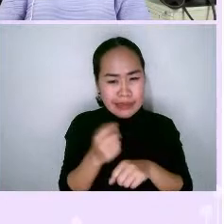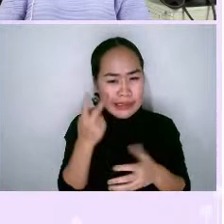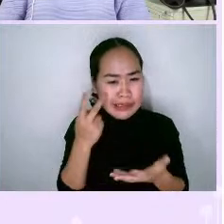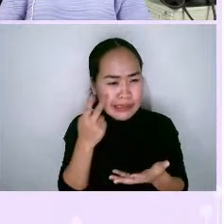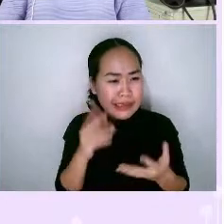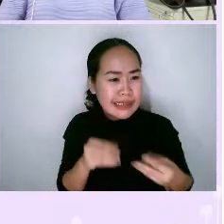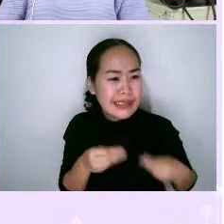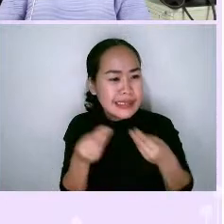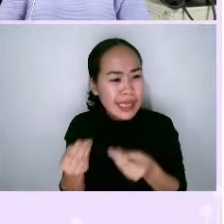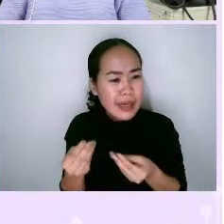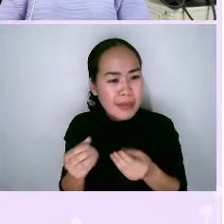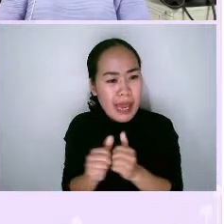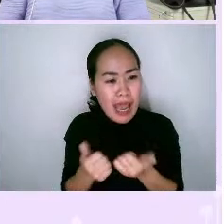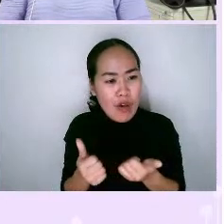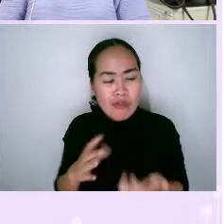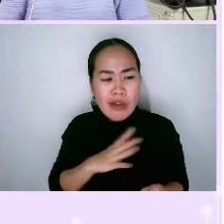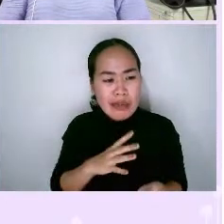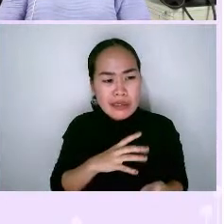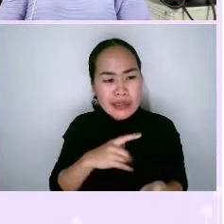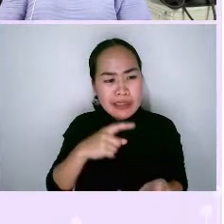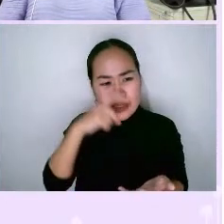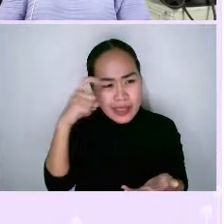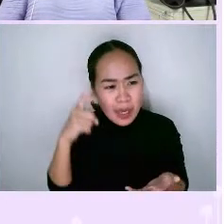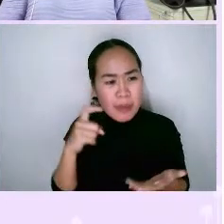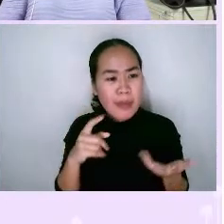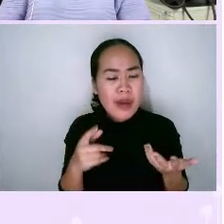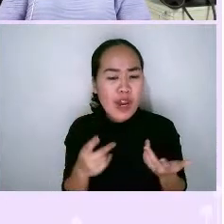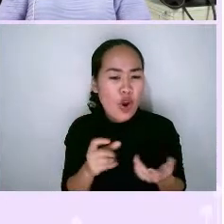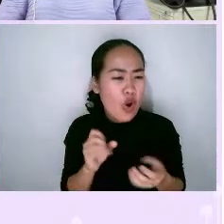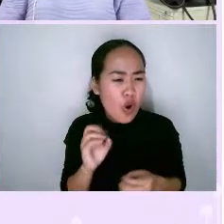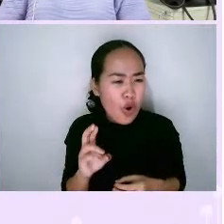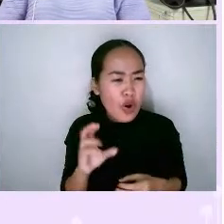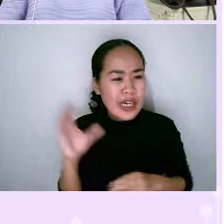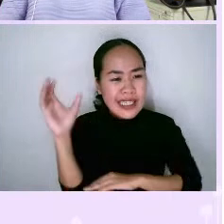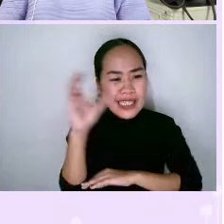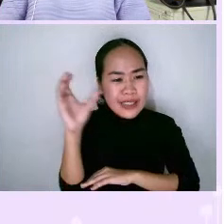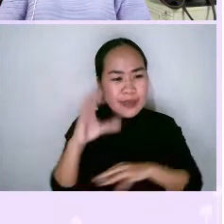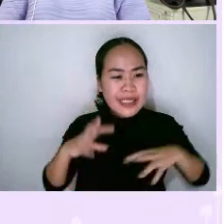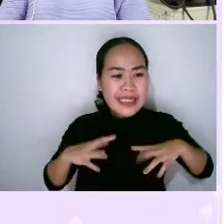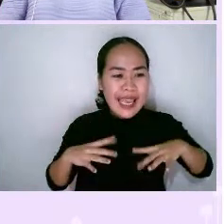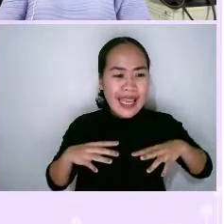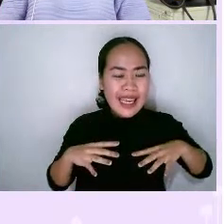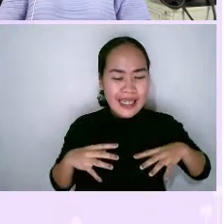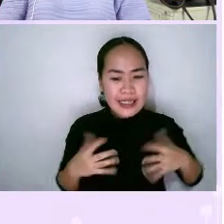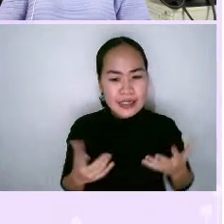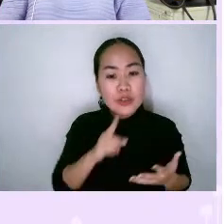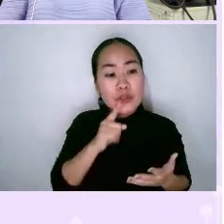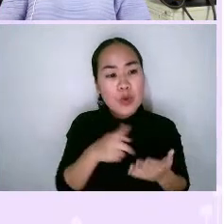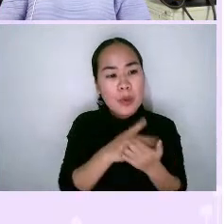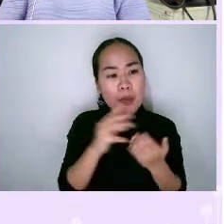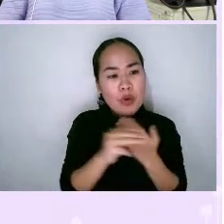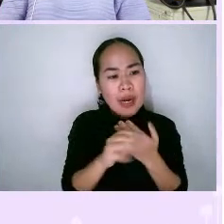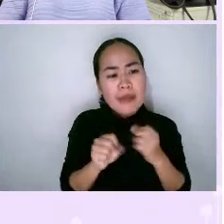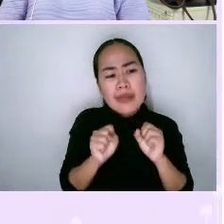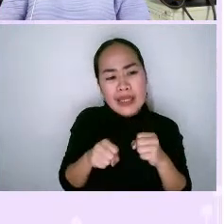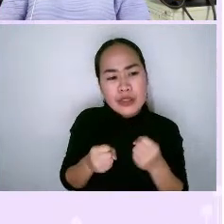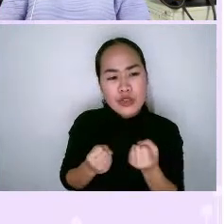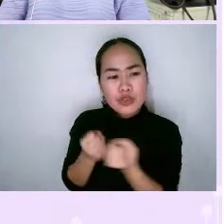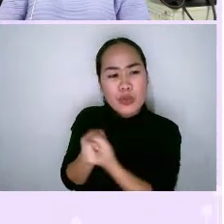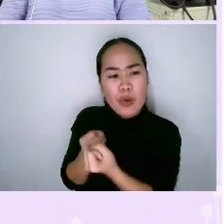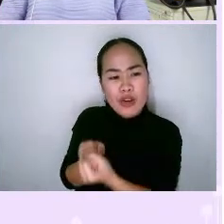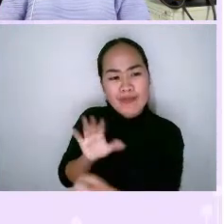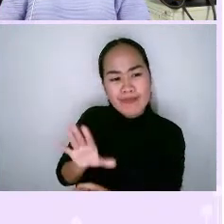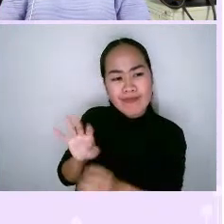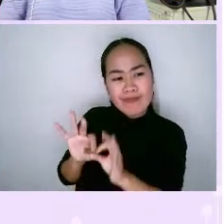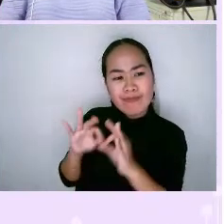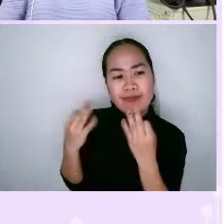during summer or Christmas vacation. And the program helps to augment the family's income to ensure that